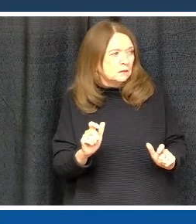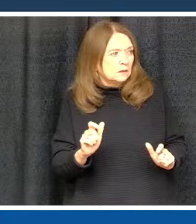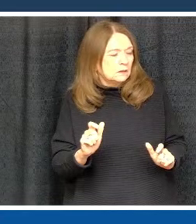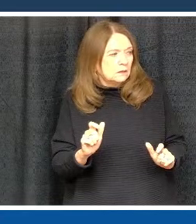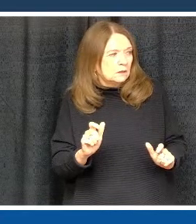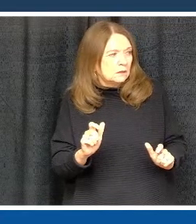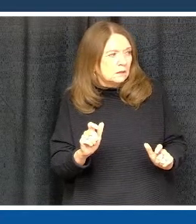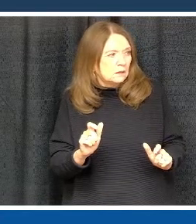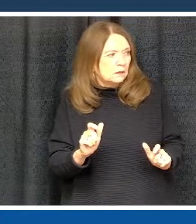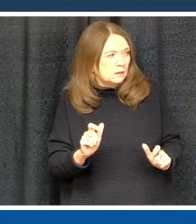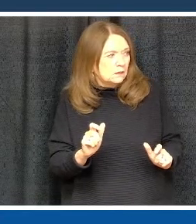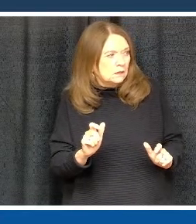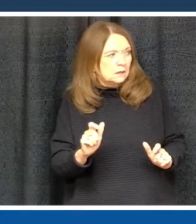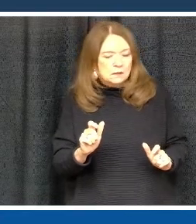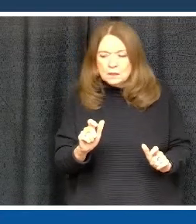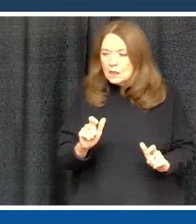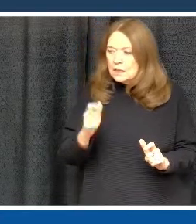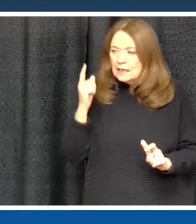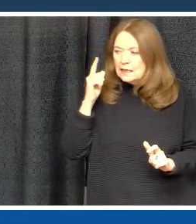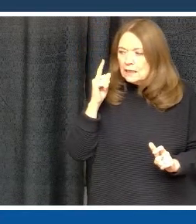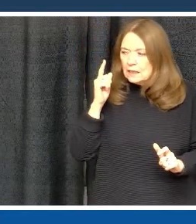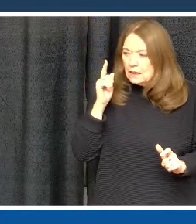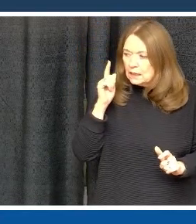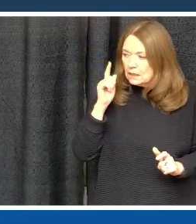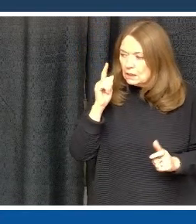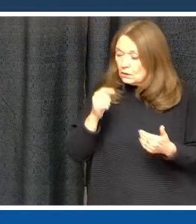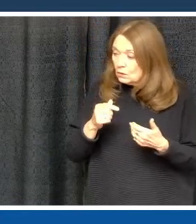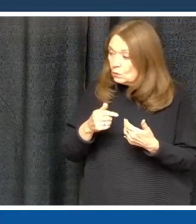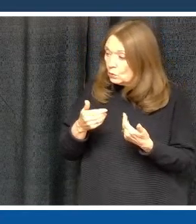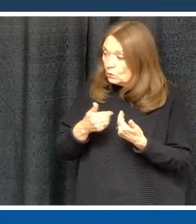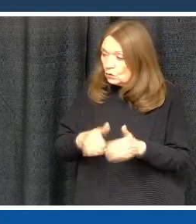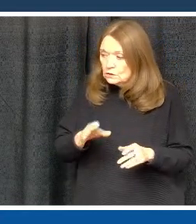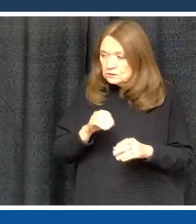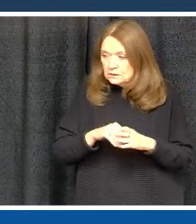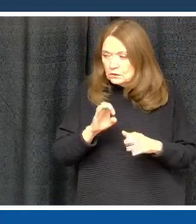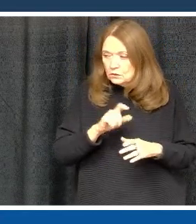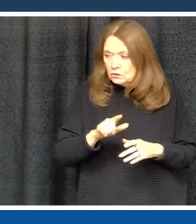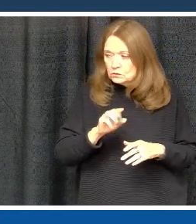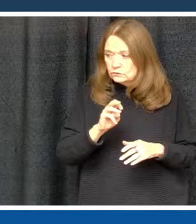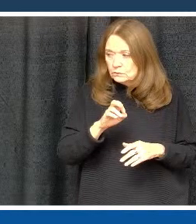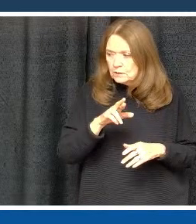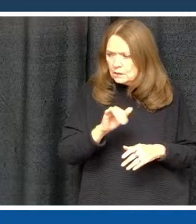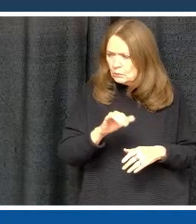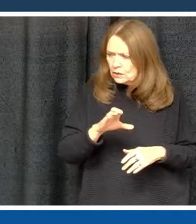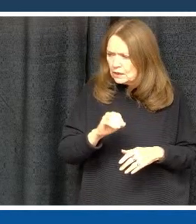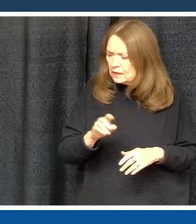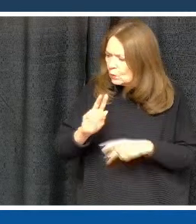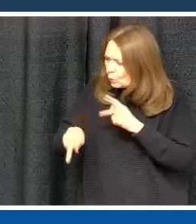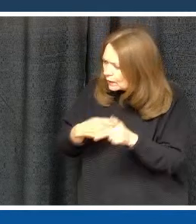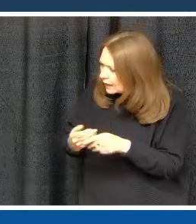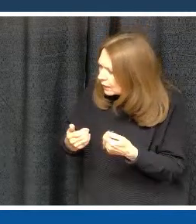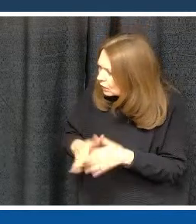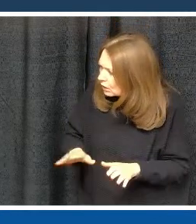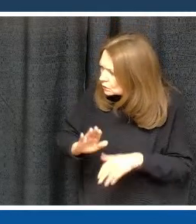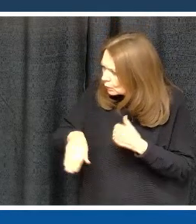loss for the Latino Hispanic community here in Clarksville, Montgomery County. And so we have hit,